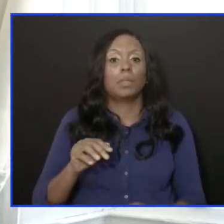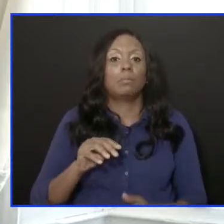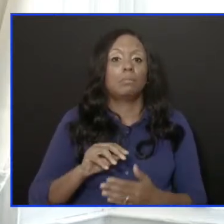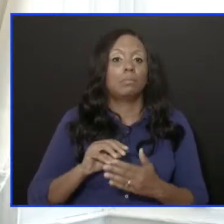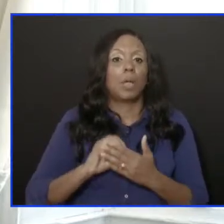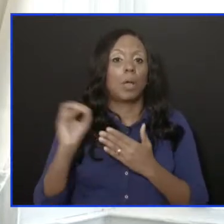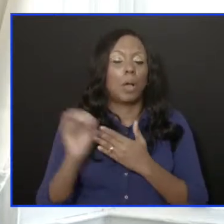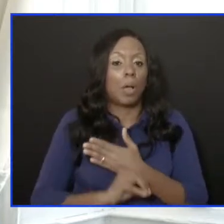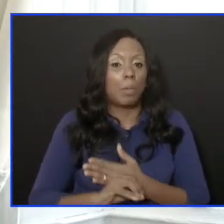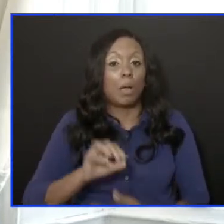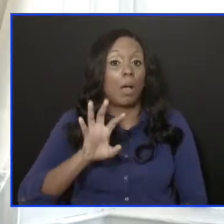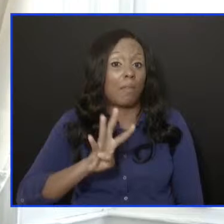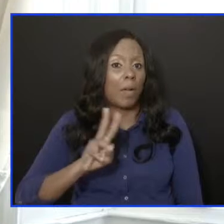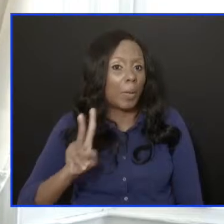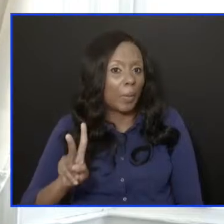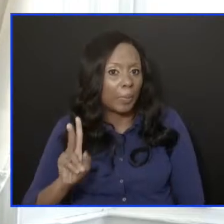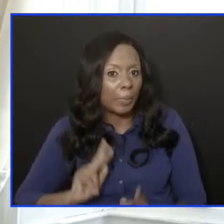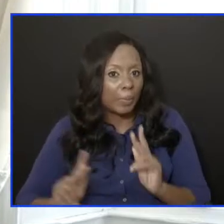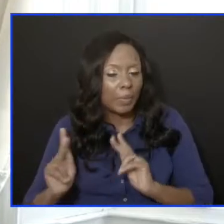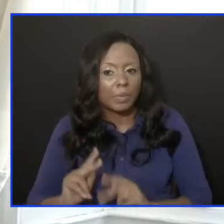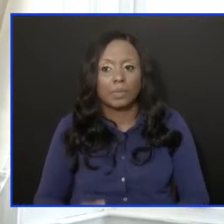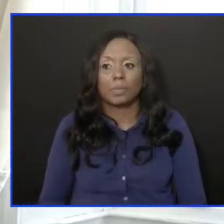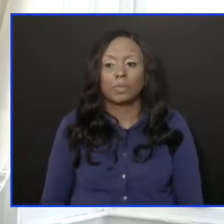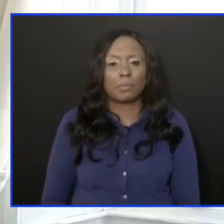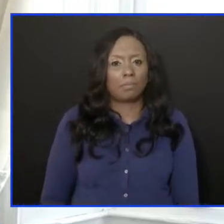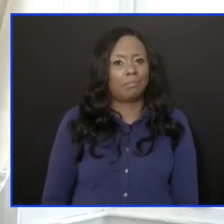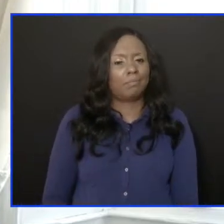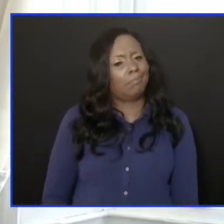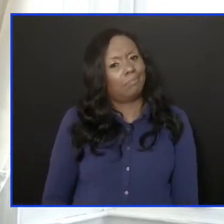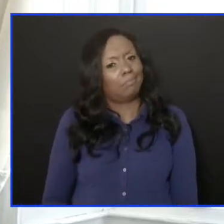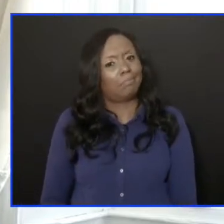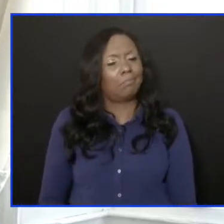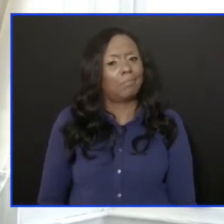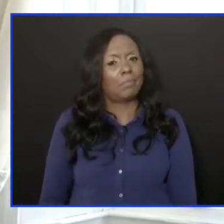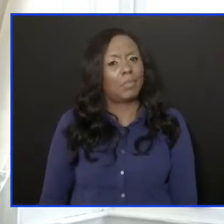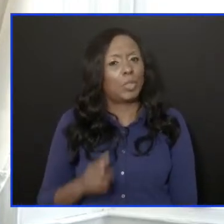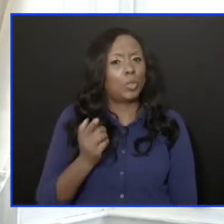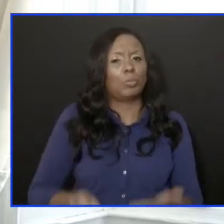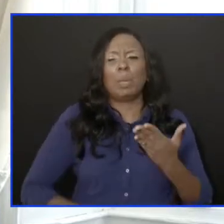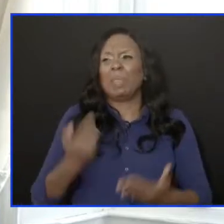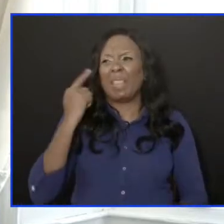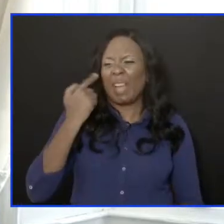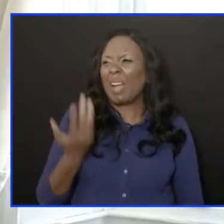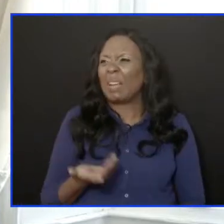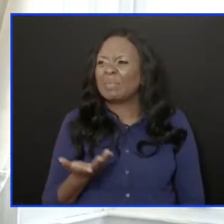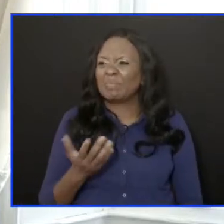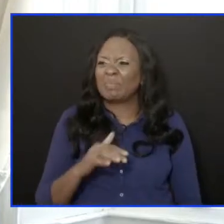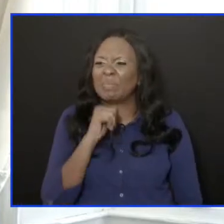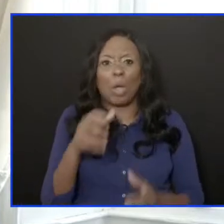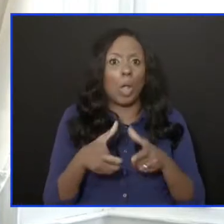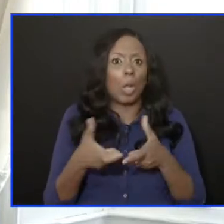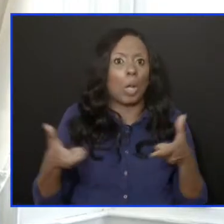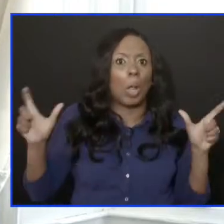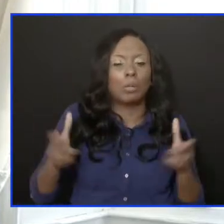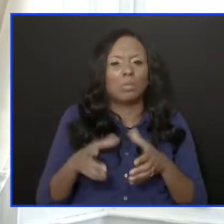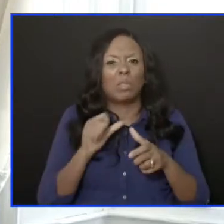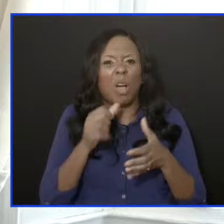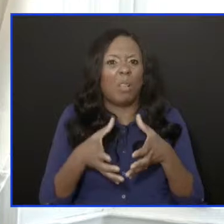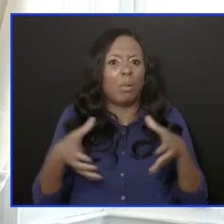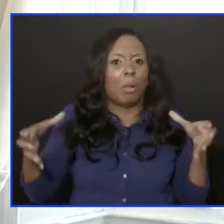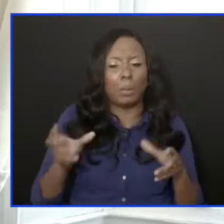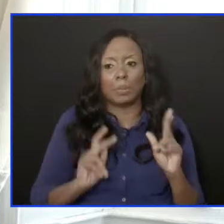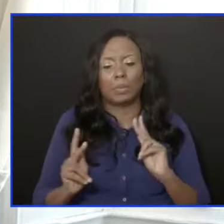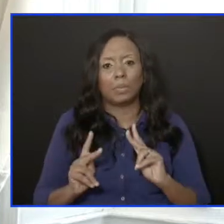November, we have 18. And those numbers may not seem big to you, but to me, they're significant. And why are they